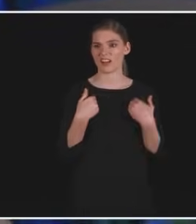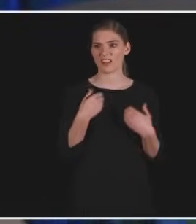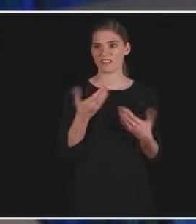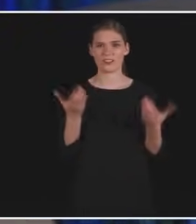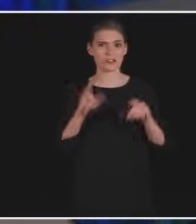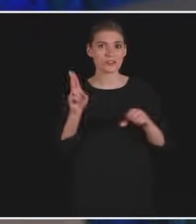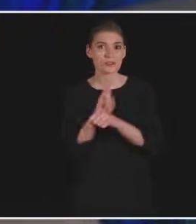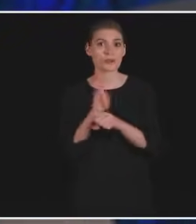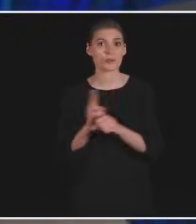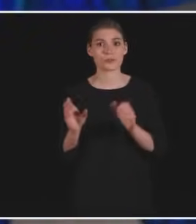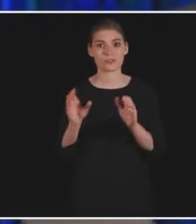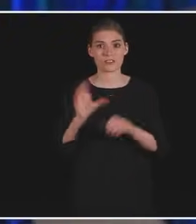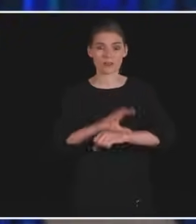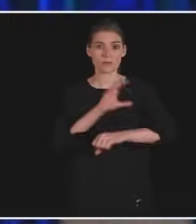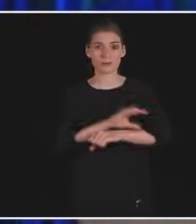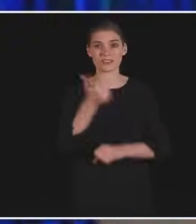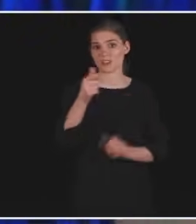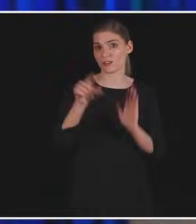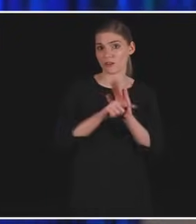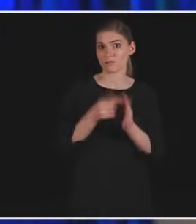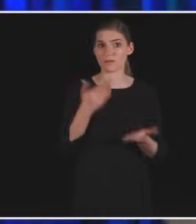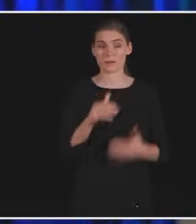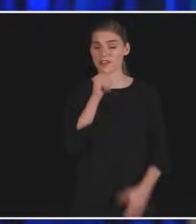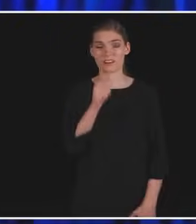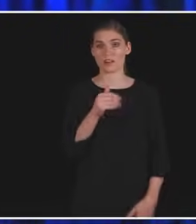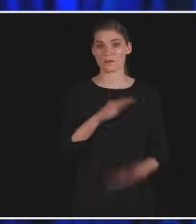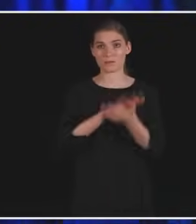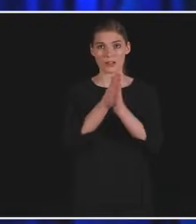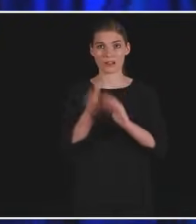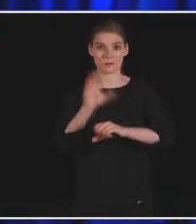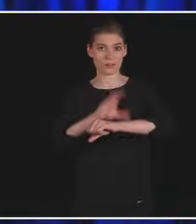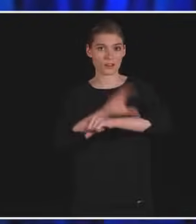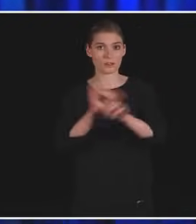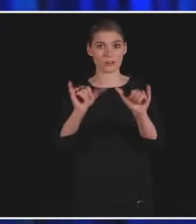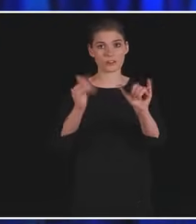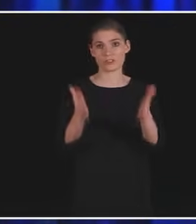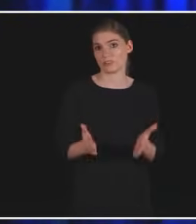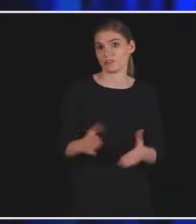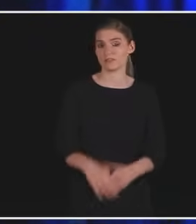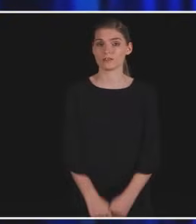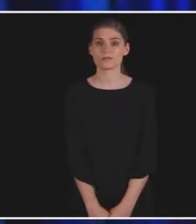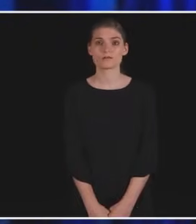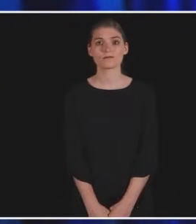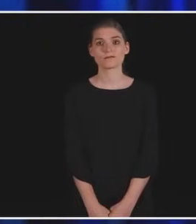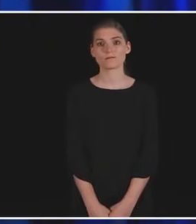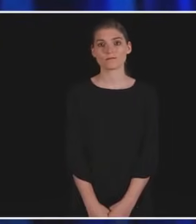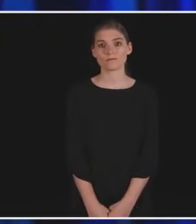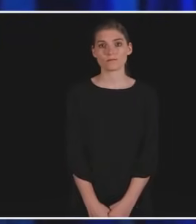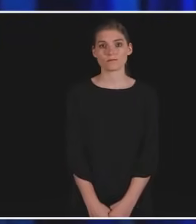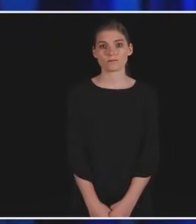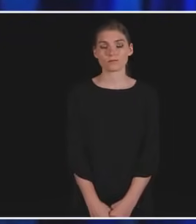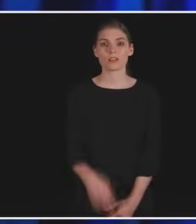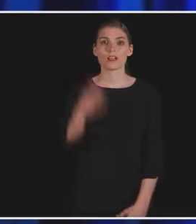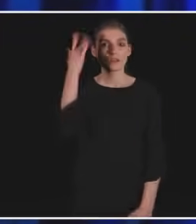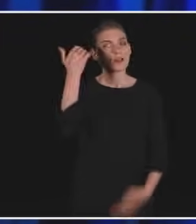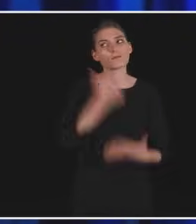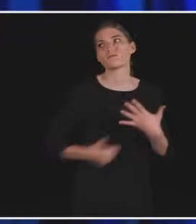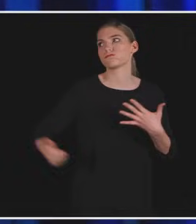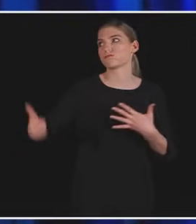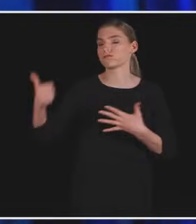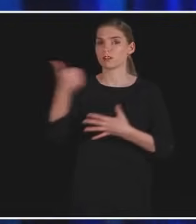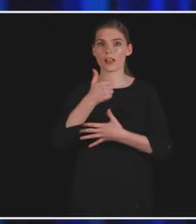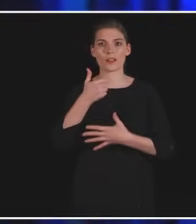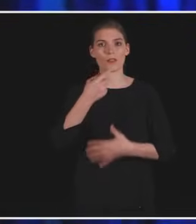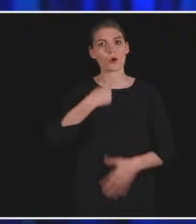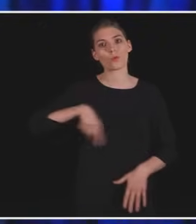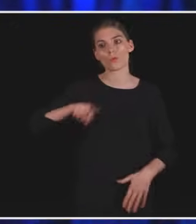that opportunity to work with computers in 10th grade, she may have never become a software engineer. That's why it's of